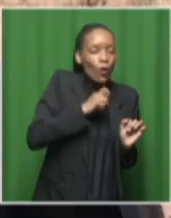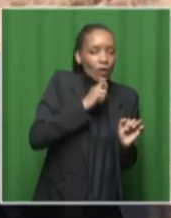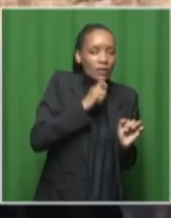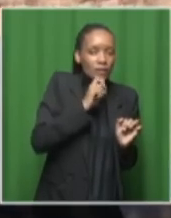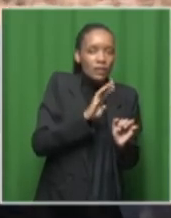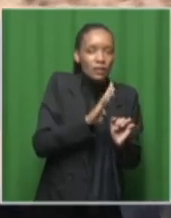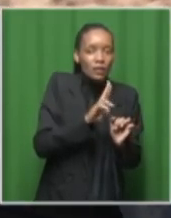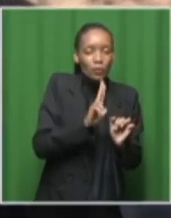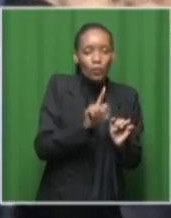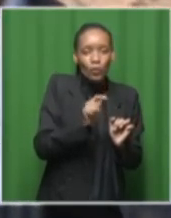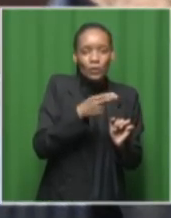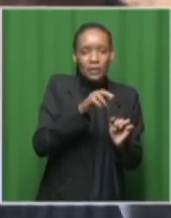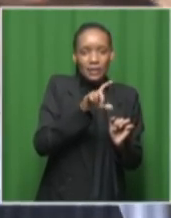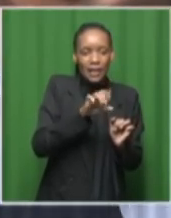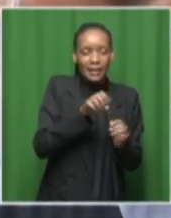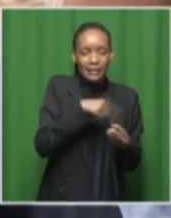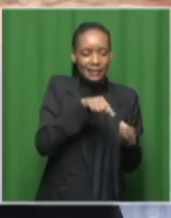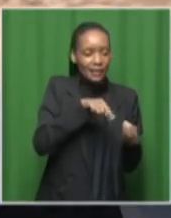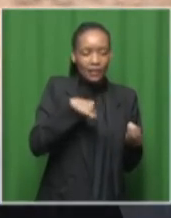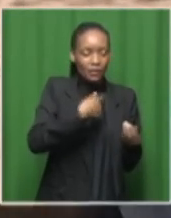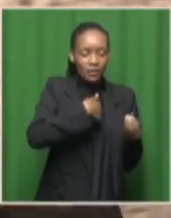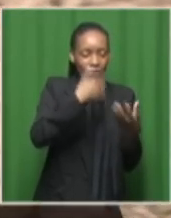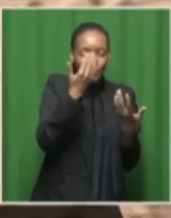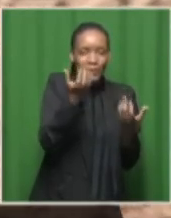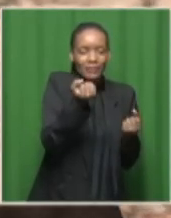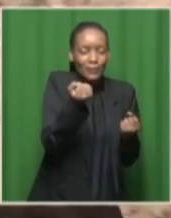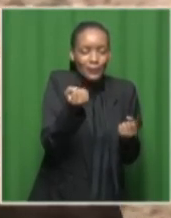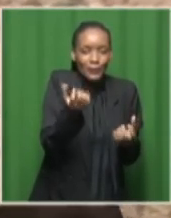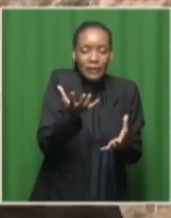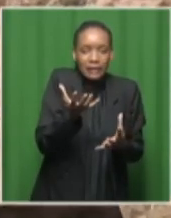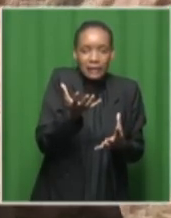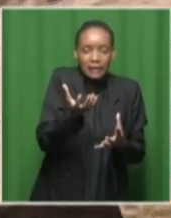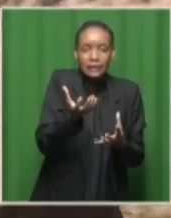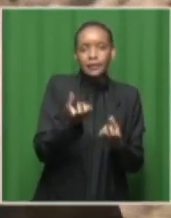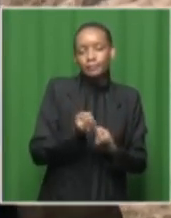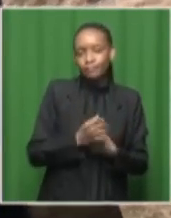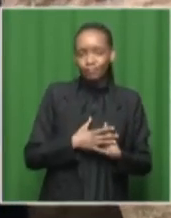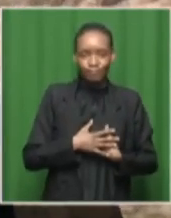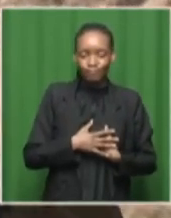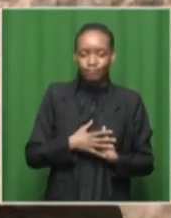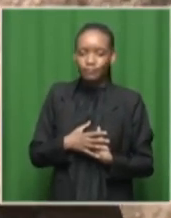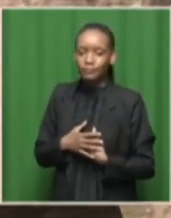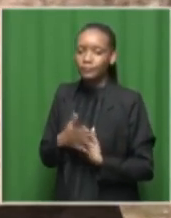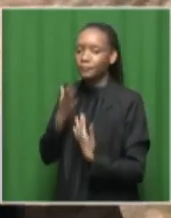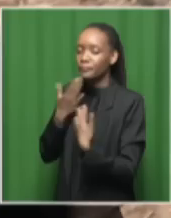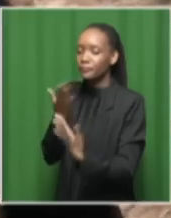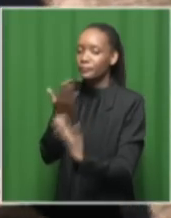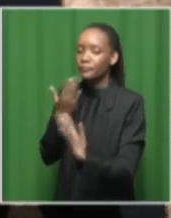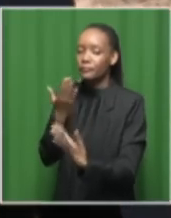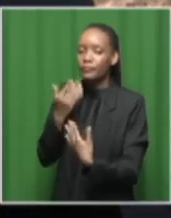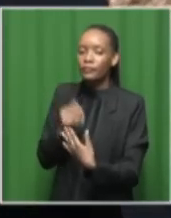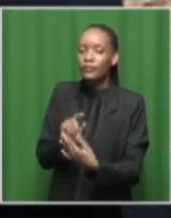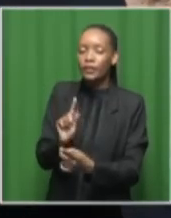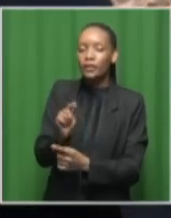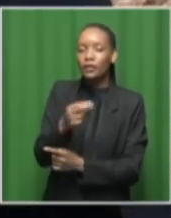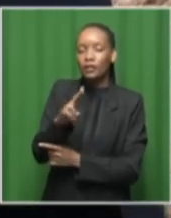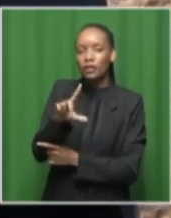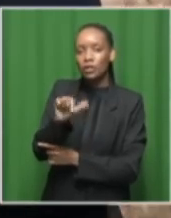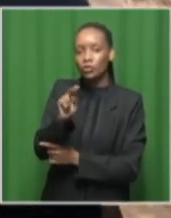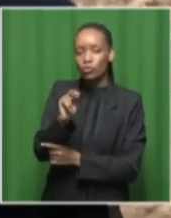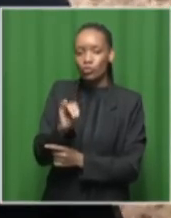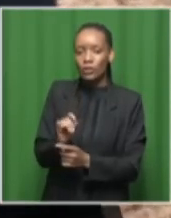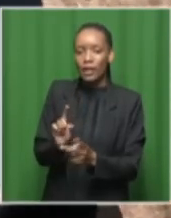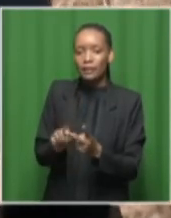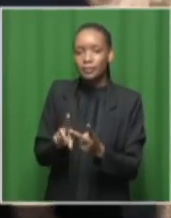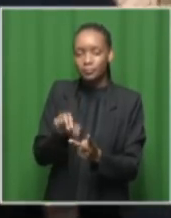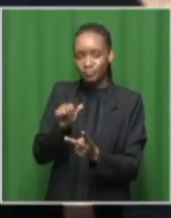time. Thank you very much. Yes. Thanks a lot for that. Let us ask Thulani Ngcobo if you can just follow me as well as